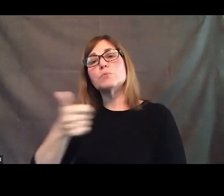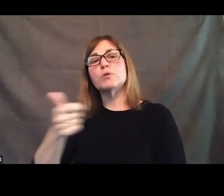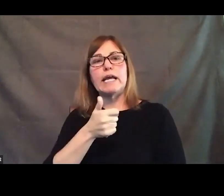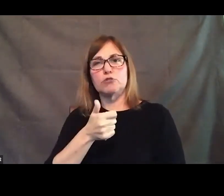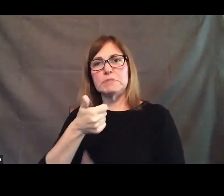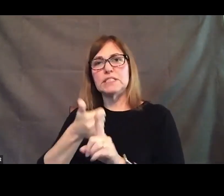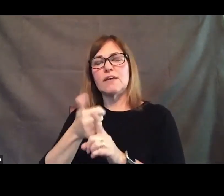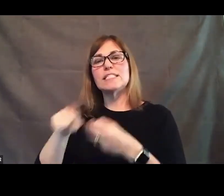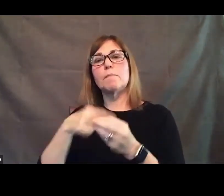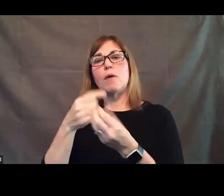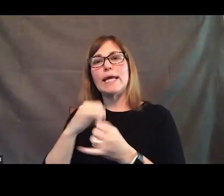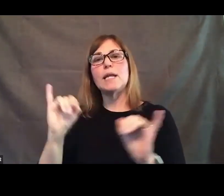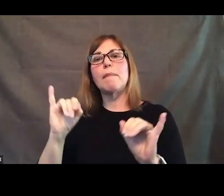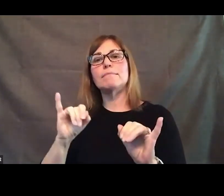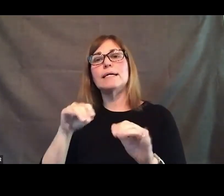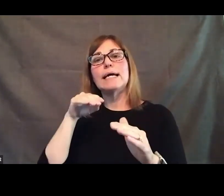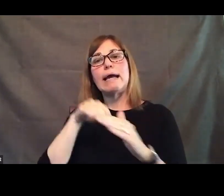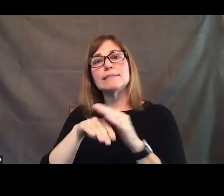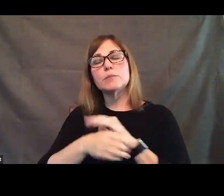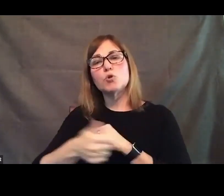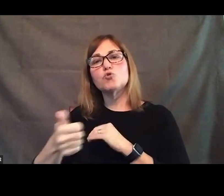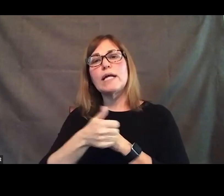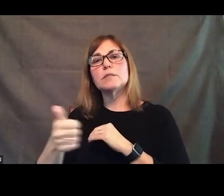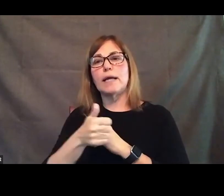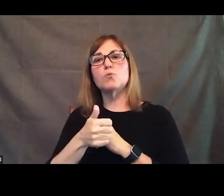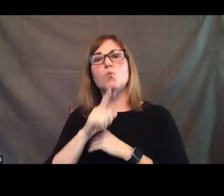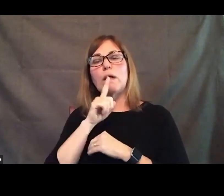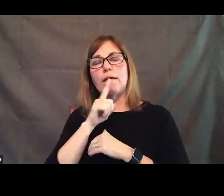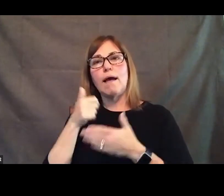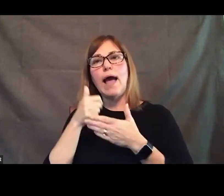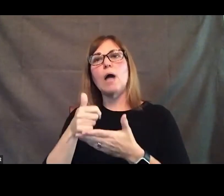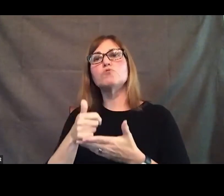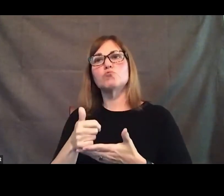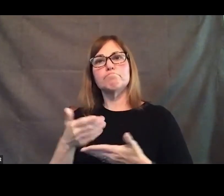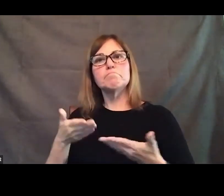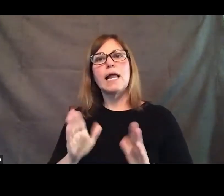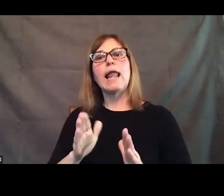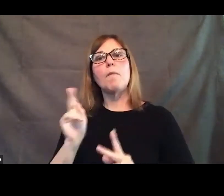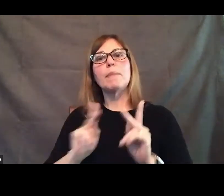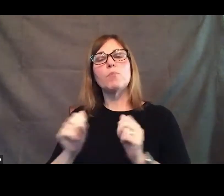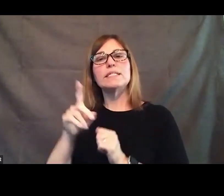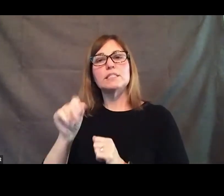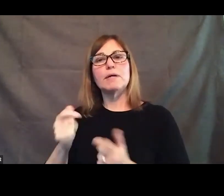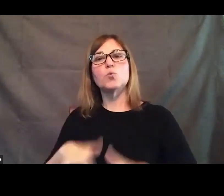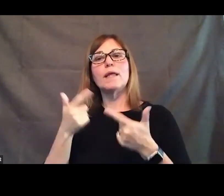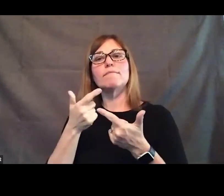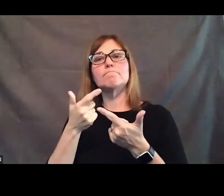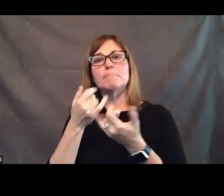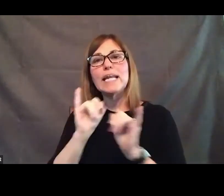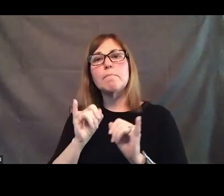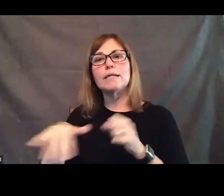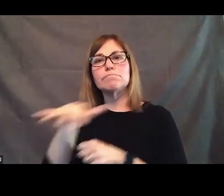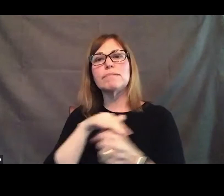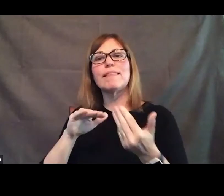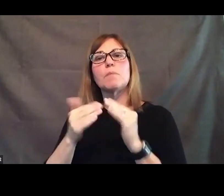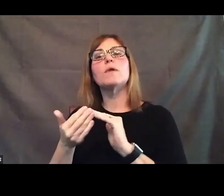Accessible transportation makes it possible for individuals with disabilities to live independently in their communities. 50